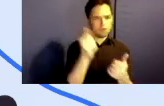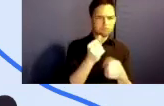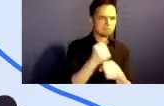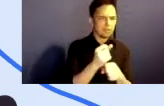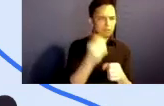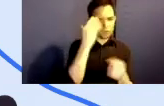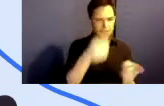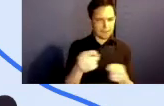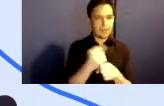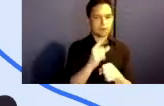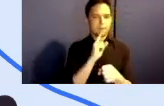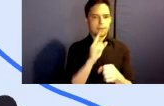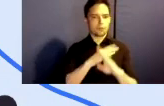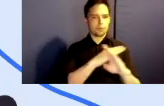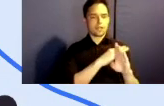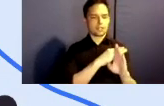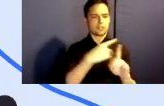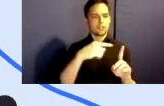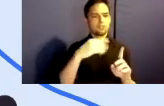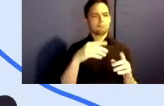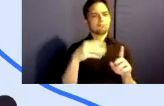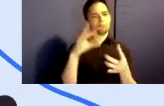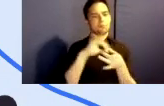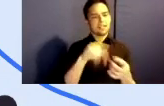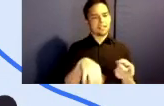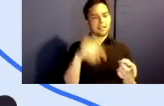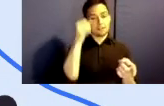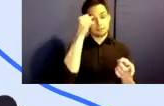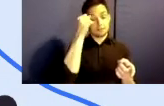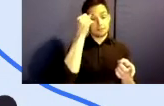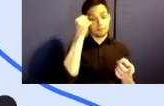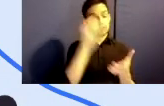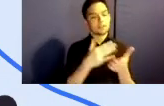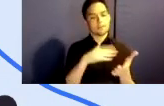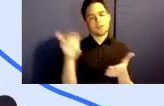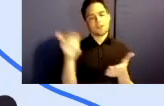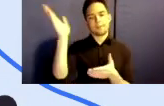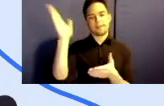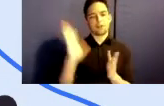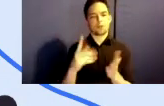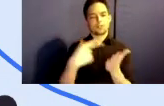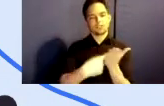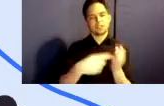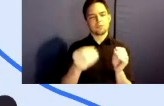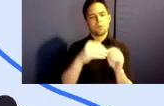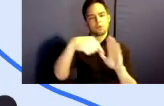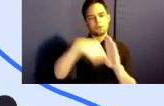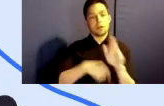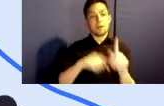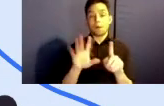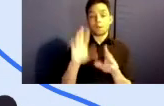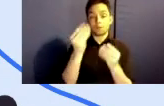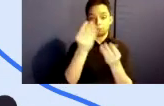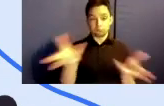this? Now, I know some of my other speakers are going to be going into these issues in a bit more detail, but I just want to reflect on some of the things that we